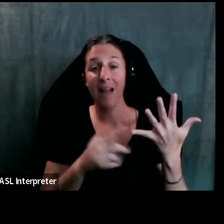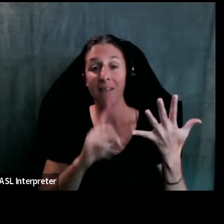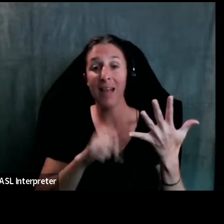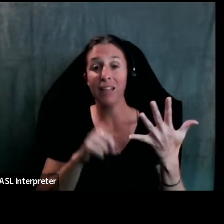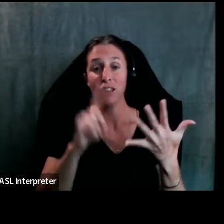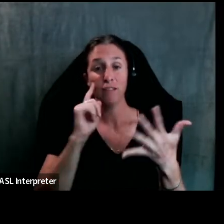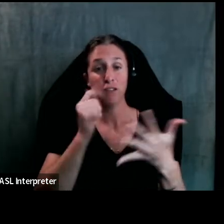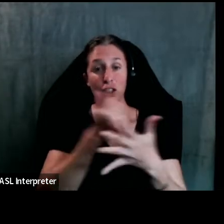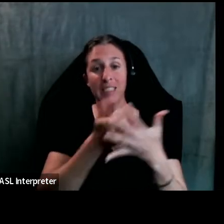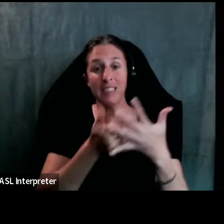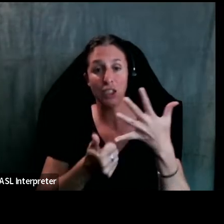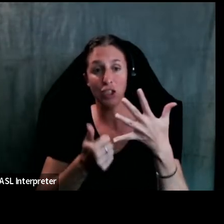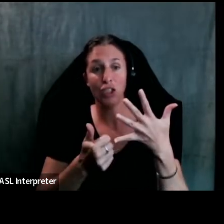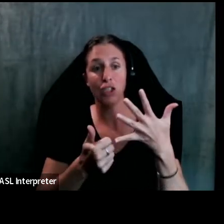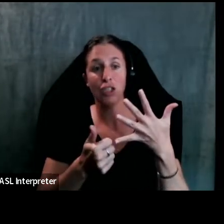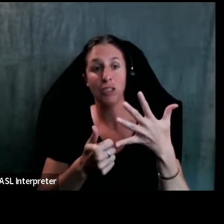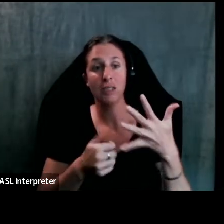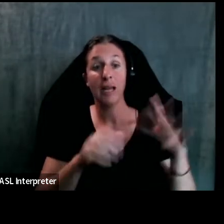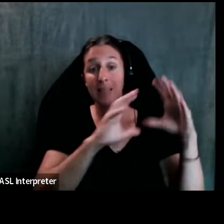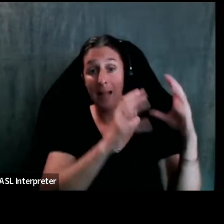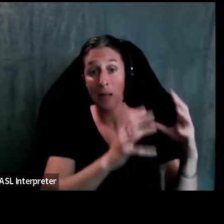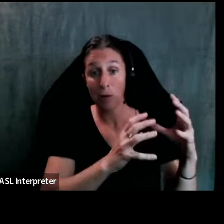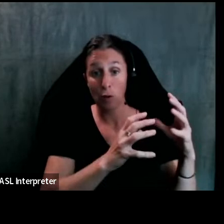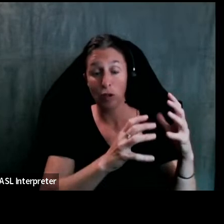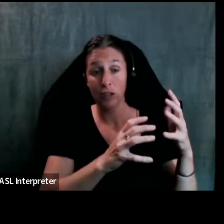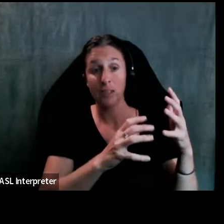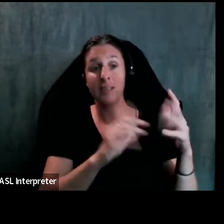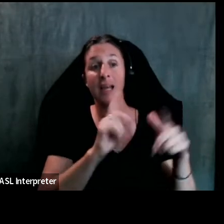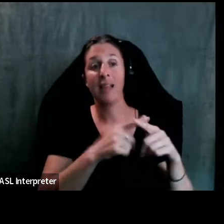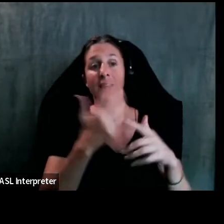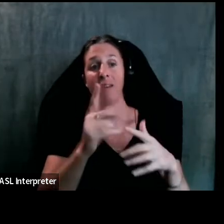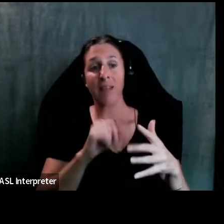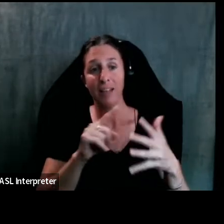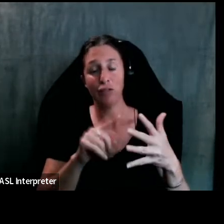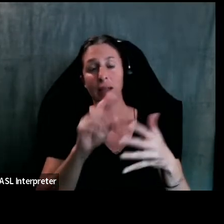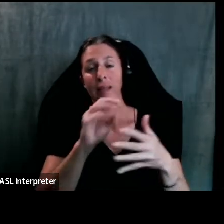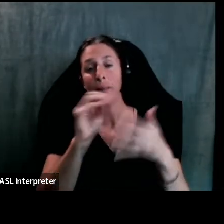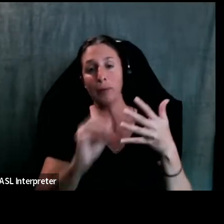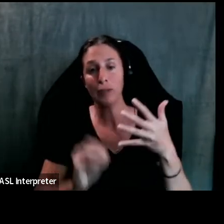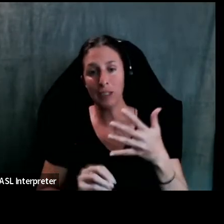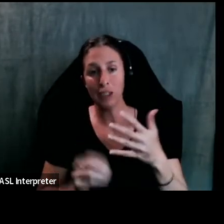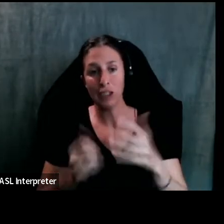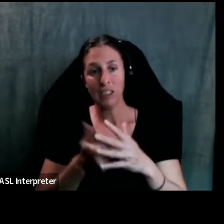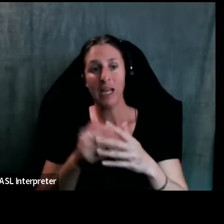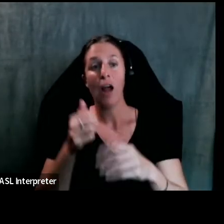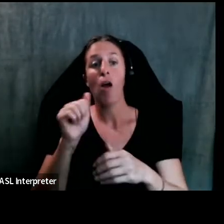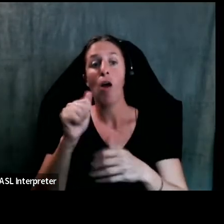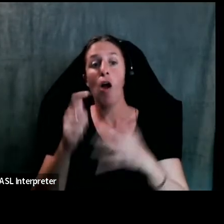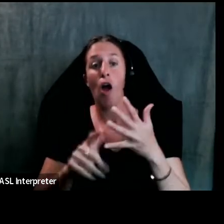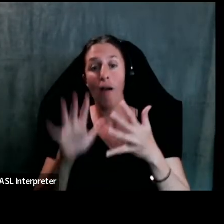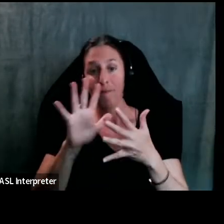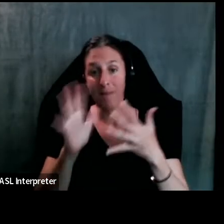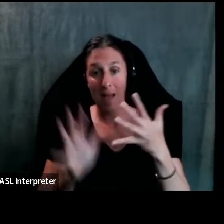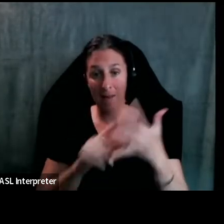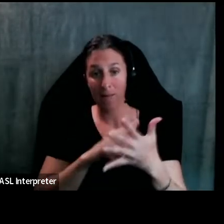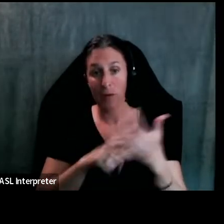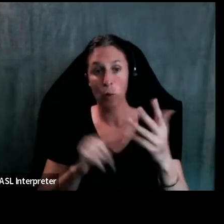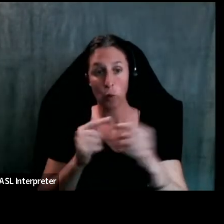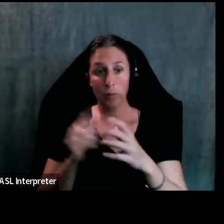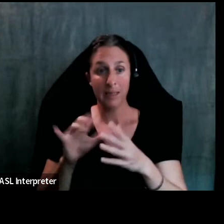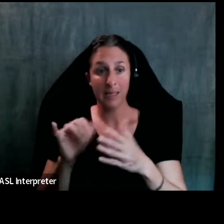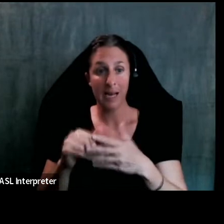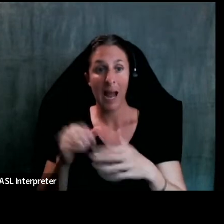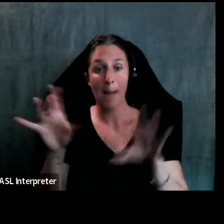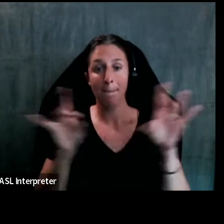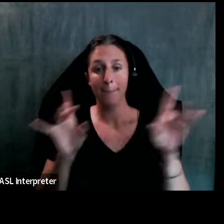group. So the students, so it's got the categories and then 5 answers and percentages each, and then all 5 groups that did it. So I picked out